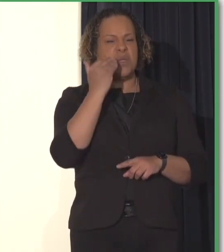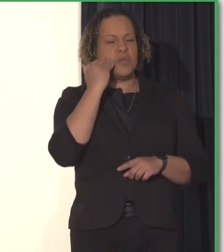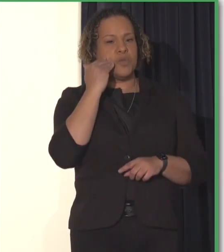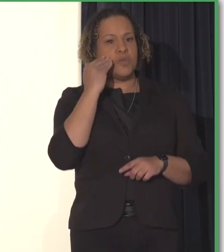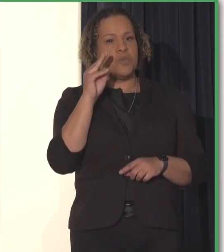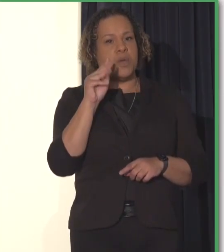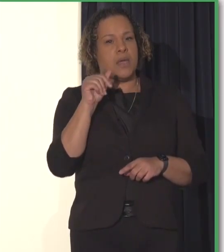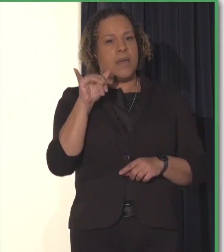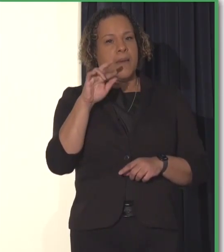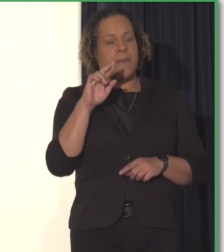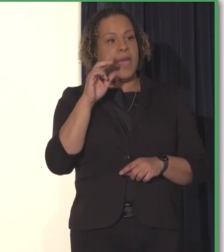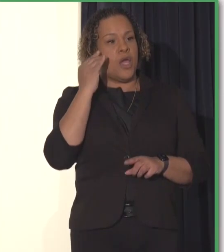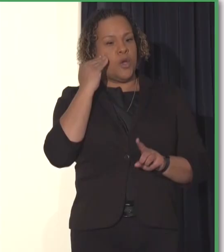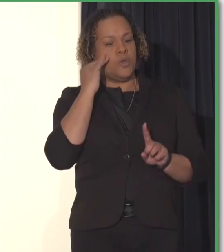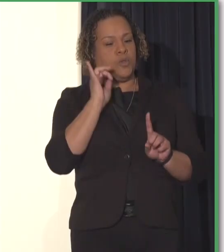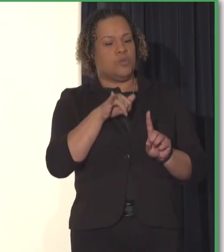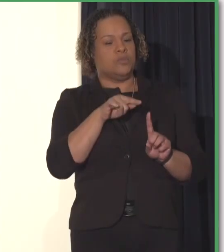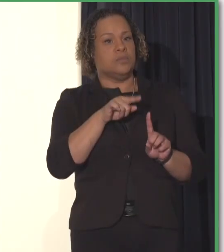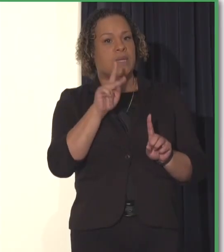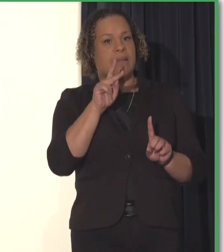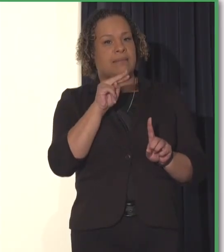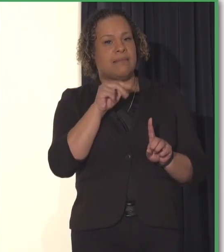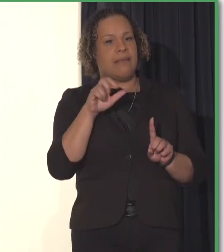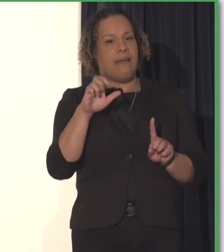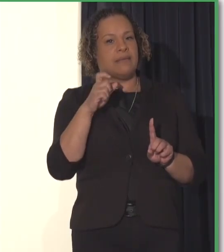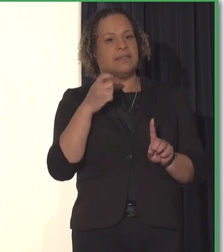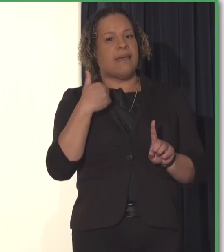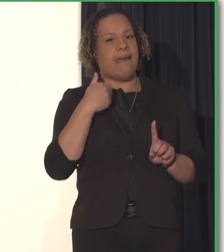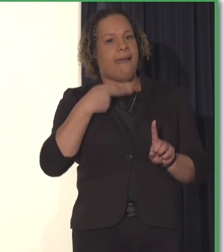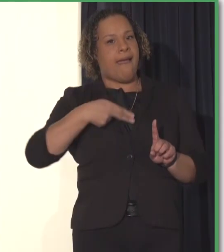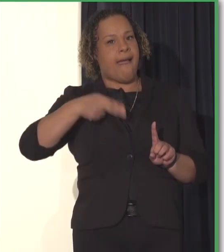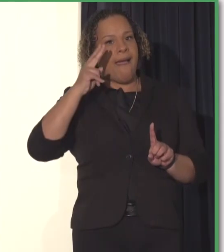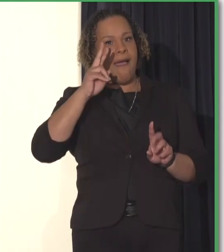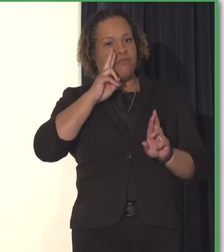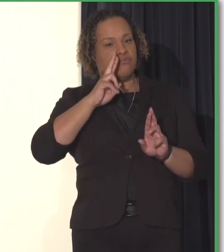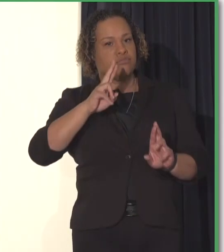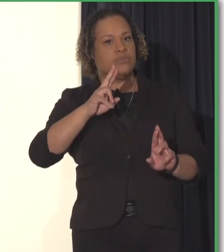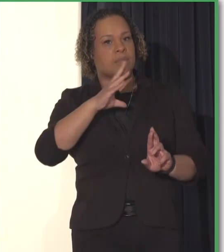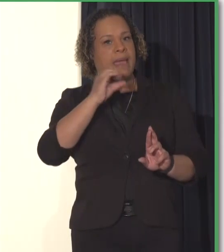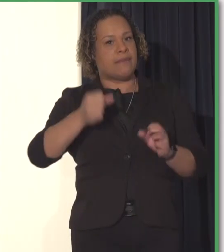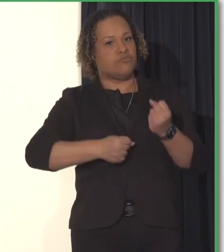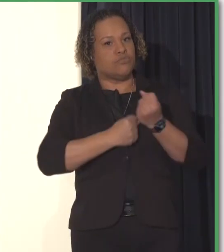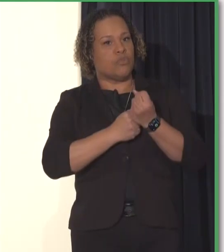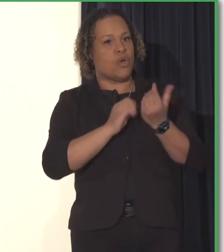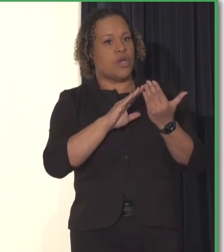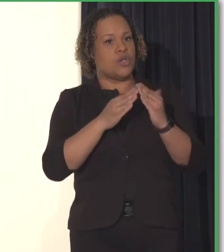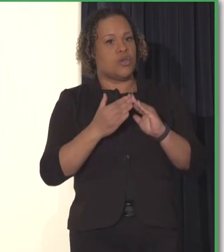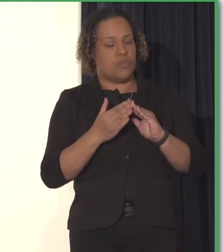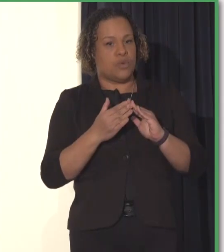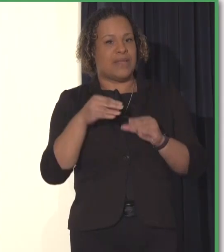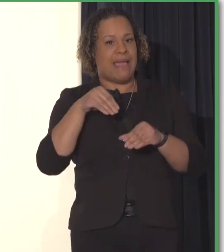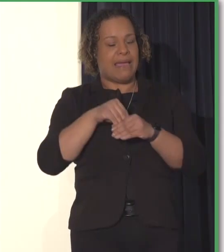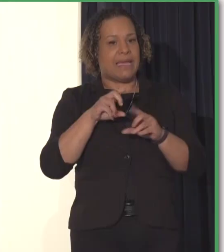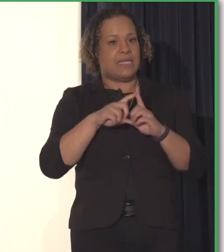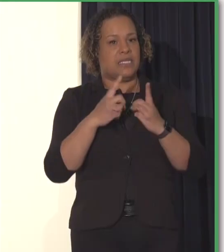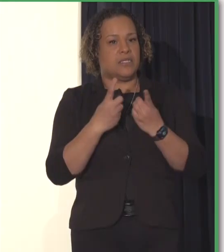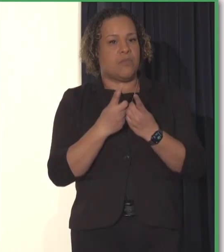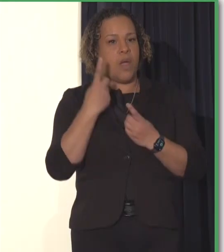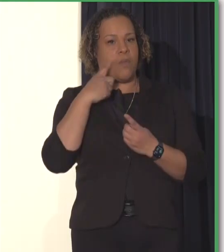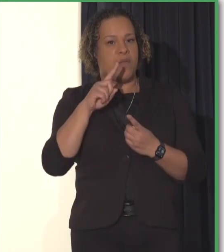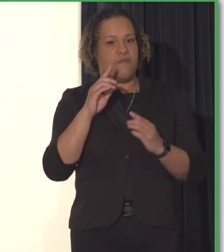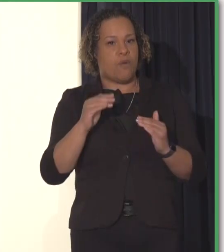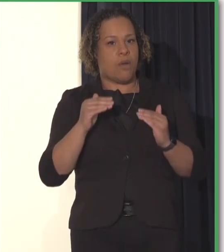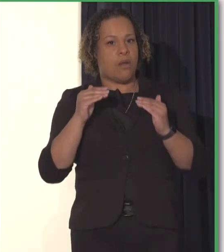high integrity, dedicated professionalism, and strong support in the community and within the department to